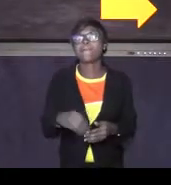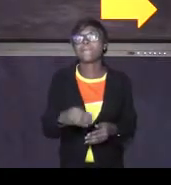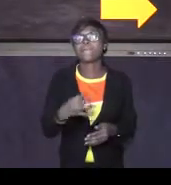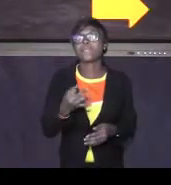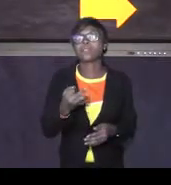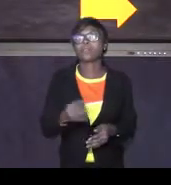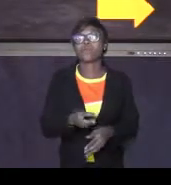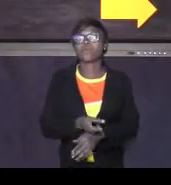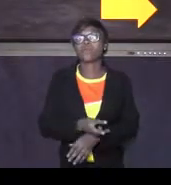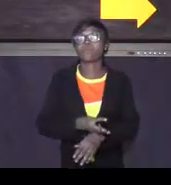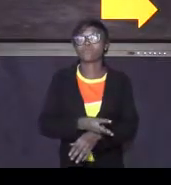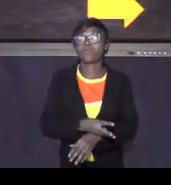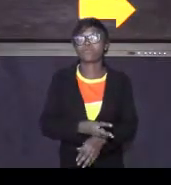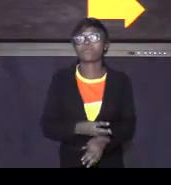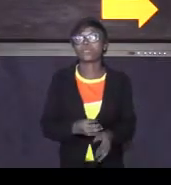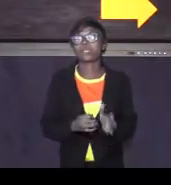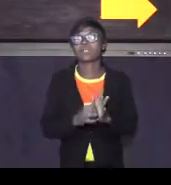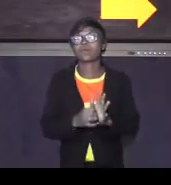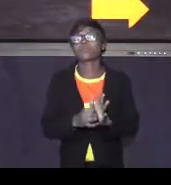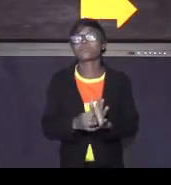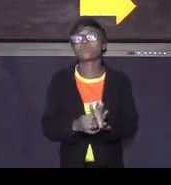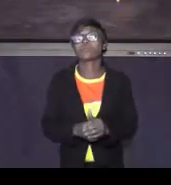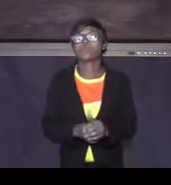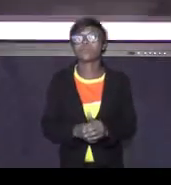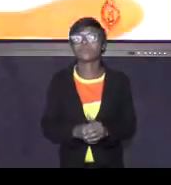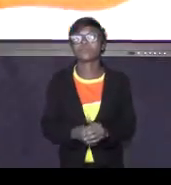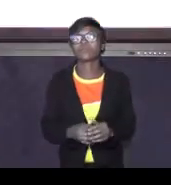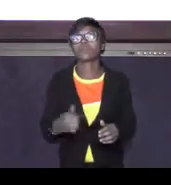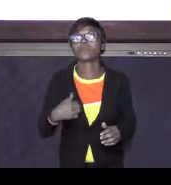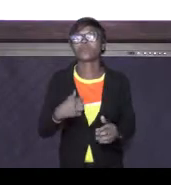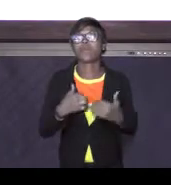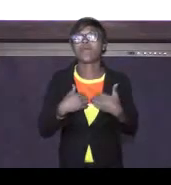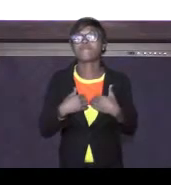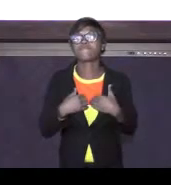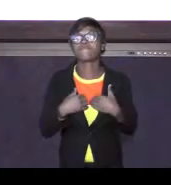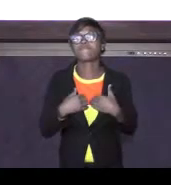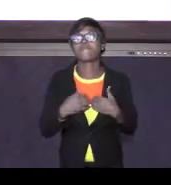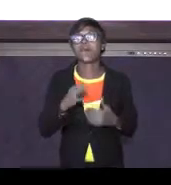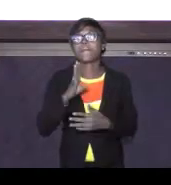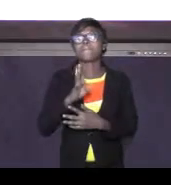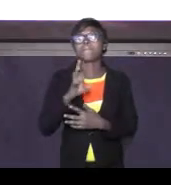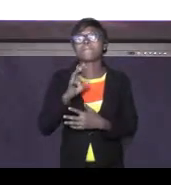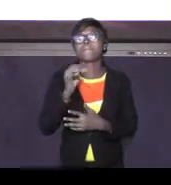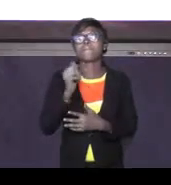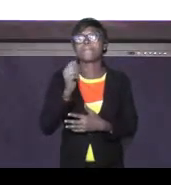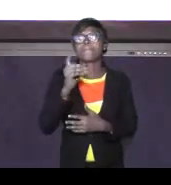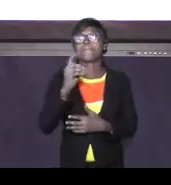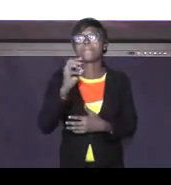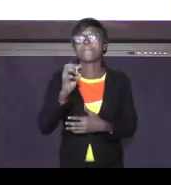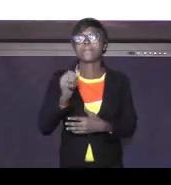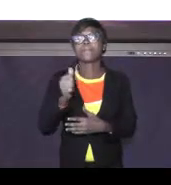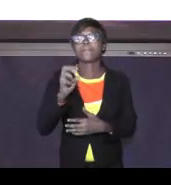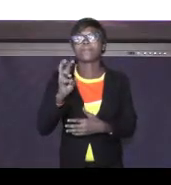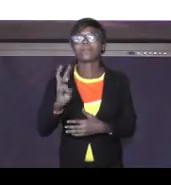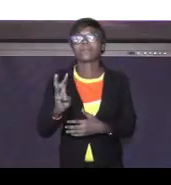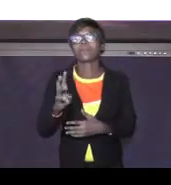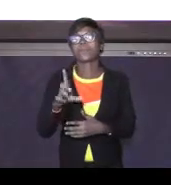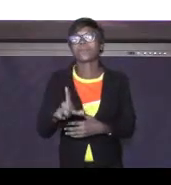for making holes on piece of wood. What are the examples? We have the bradawl. Say